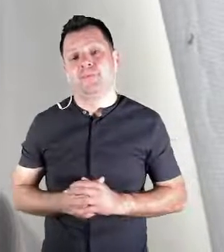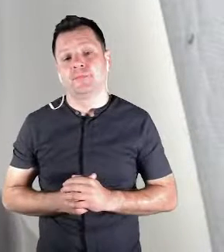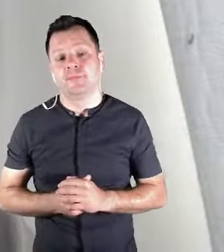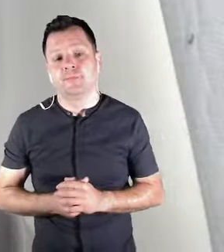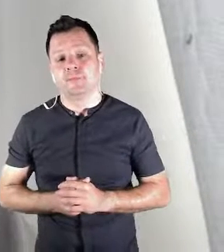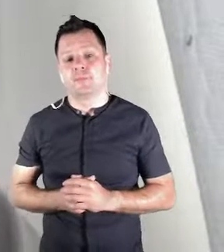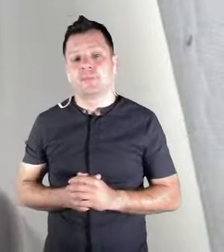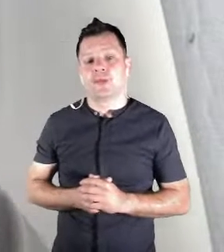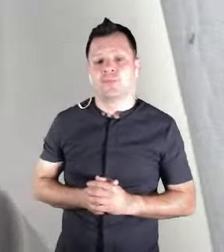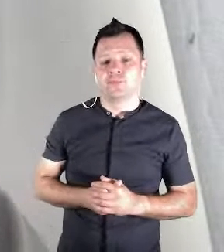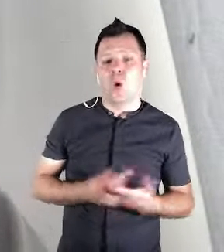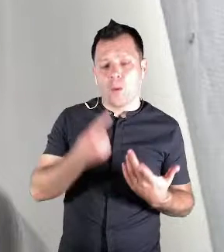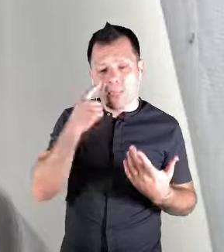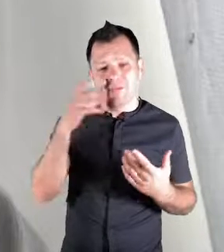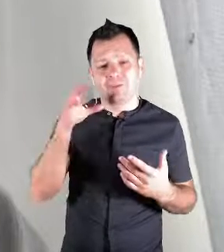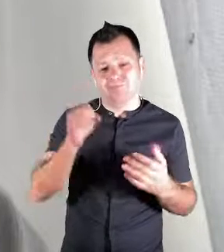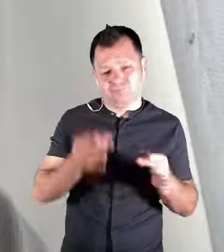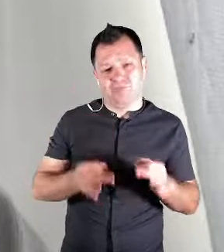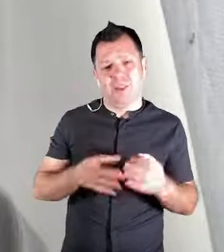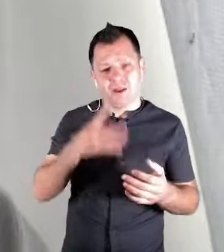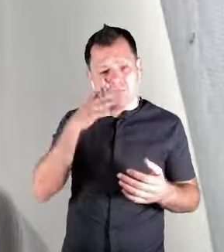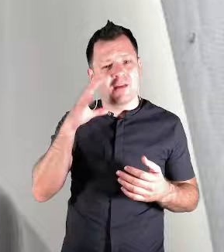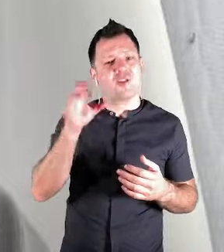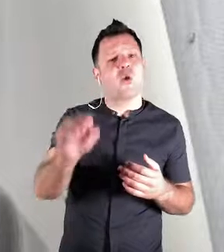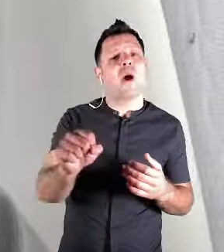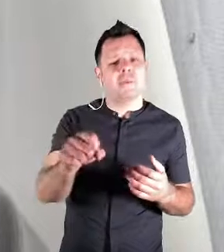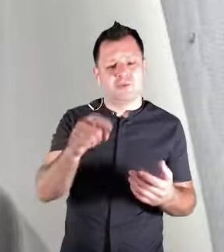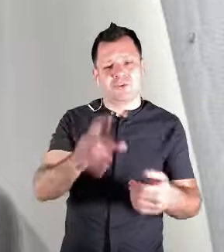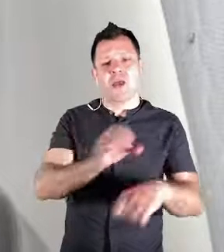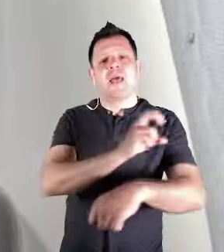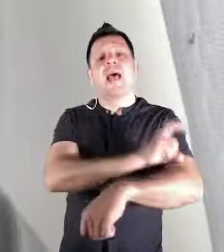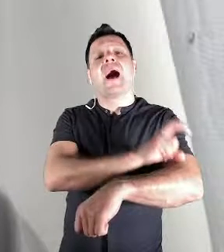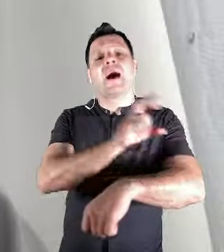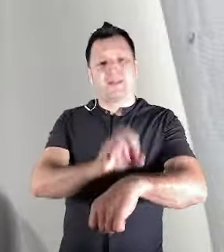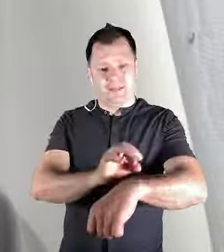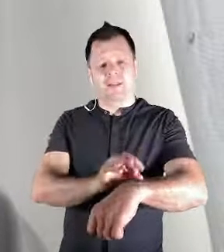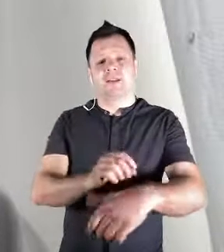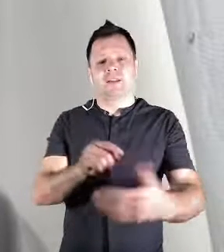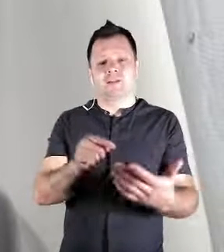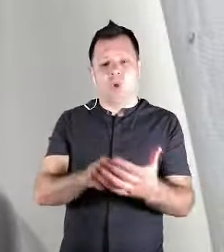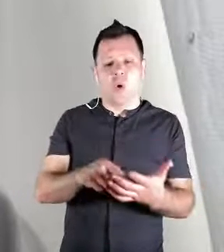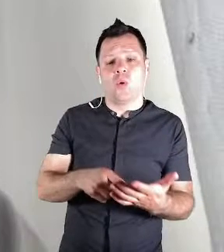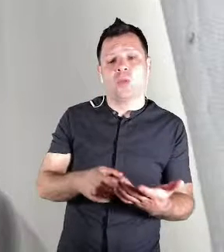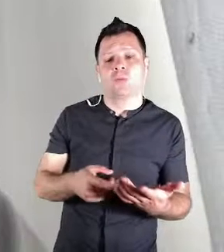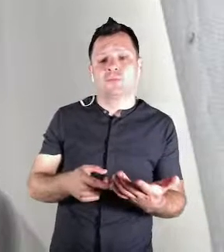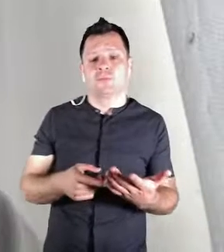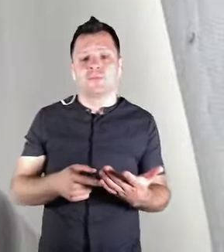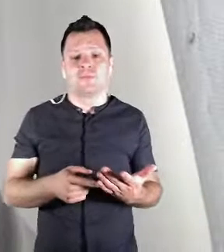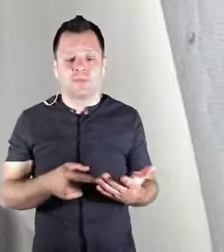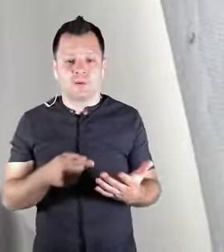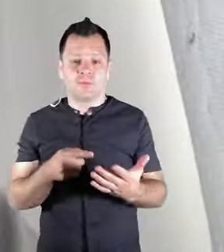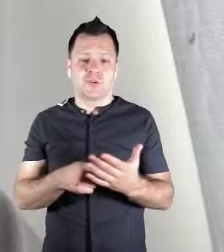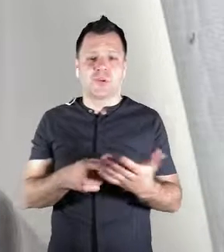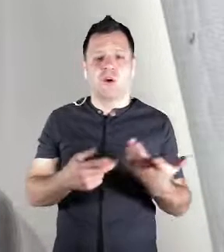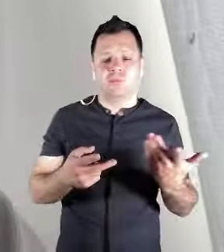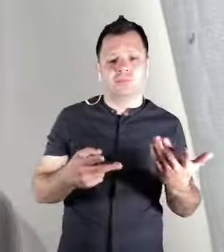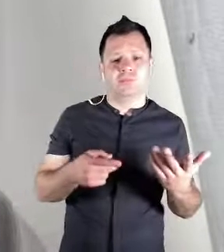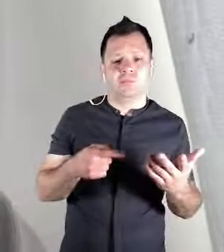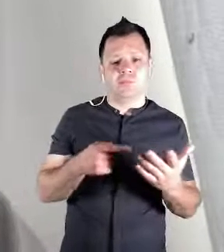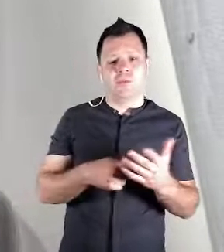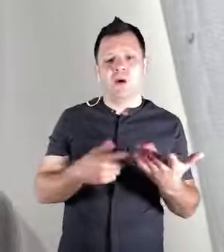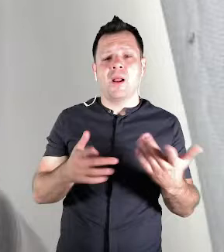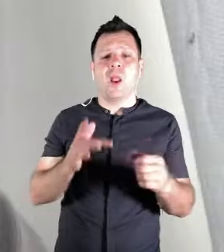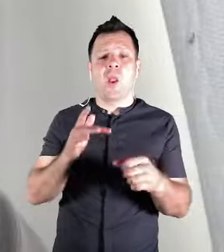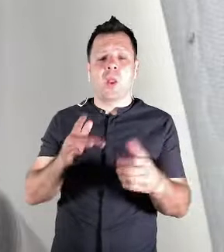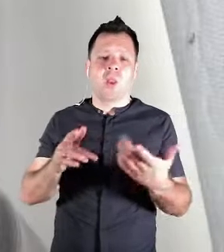who has received quite a lot of criticism for a bunker-like art gallery in the